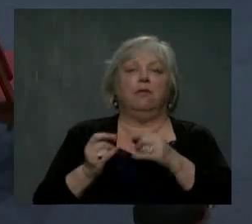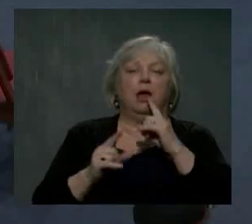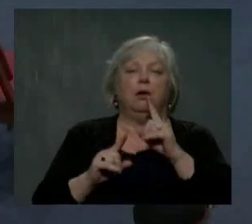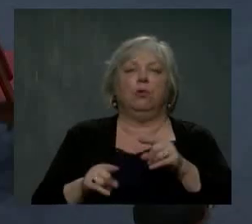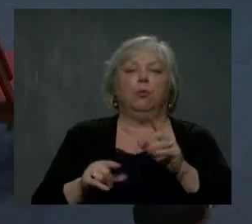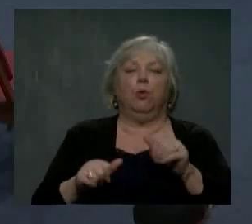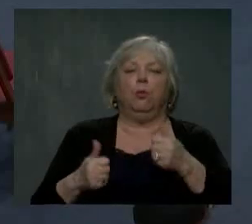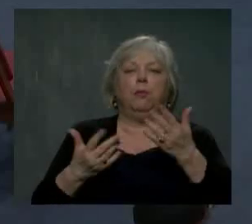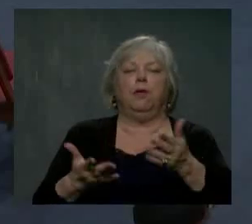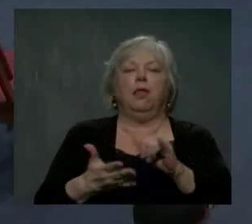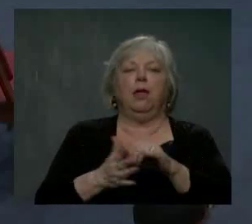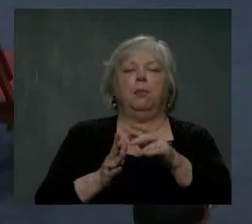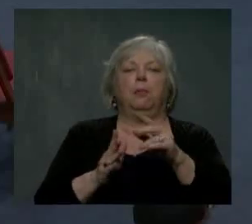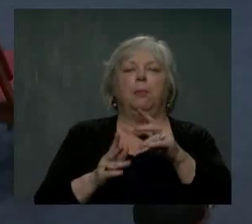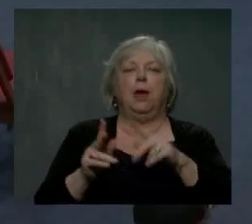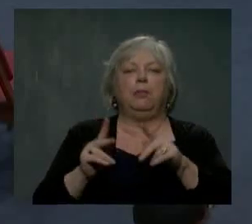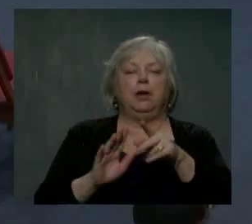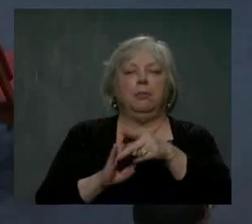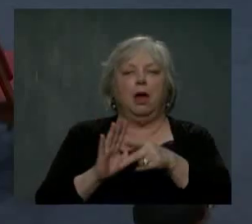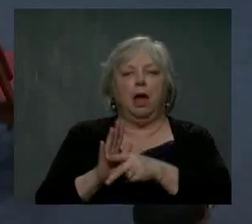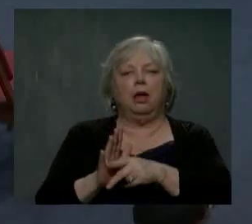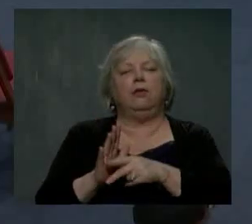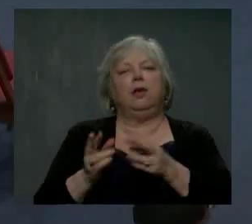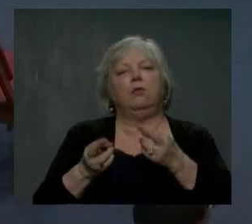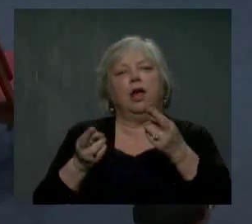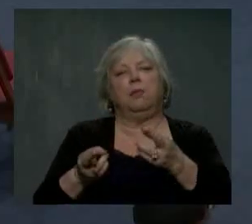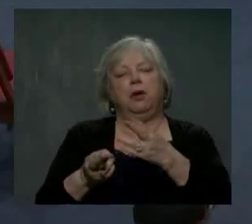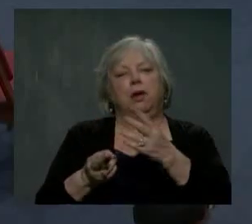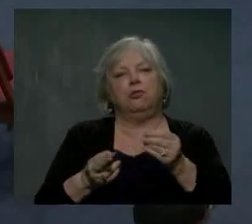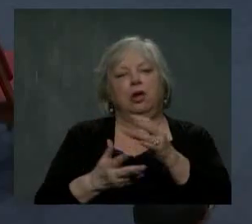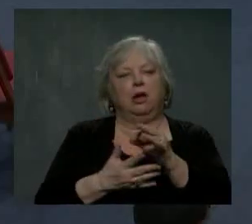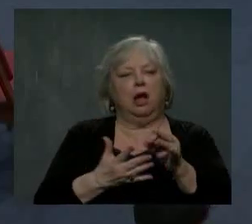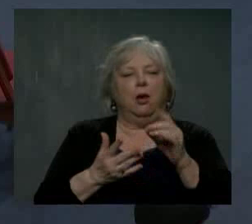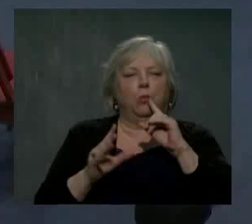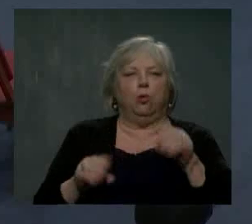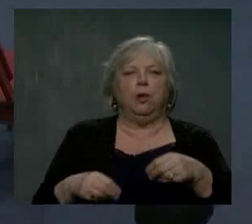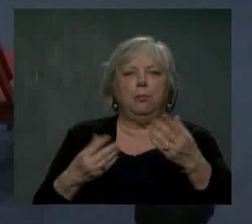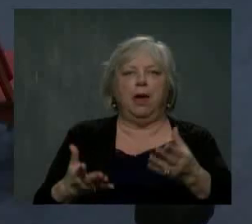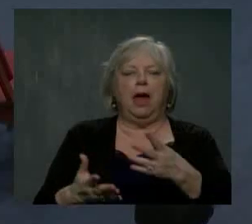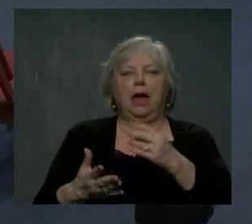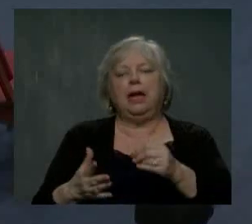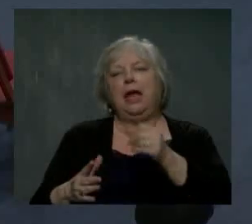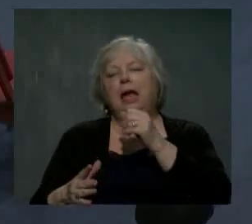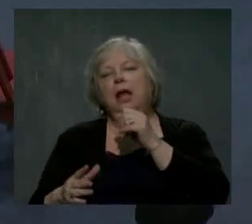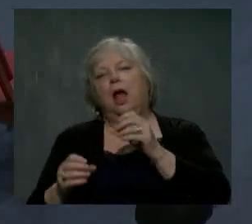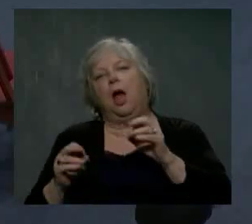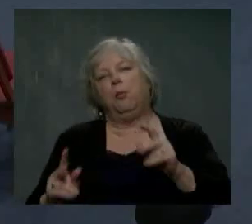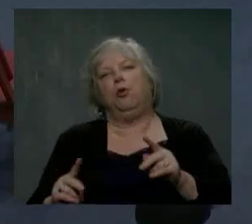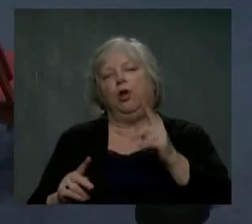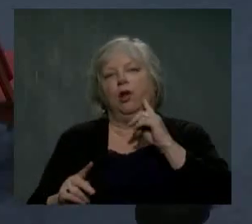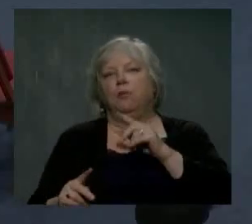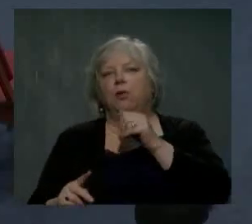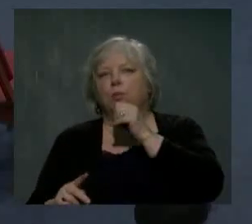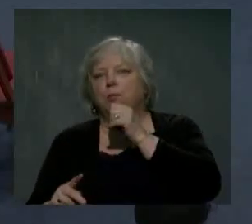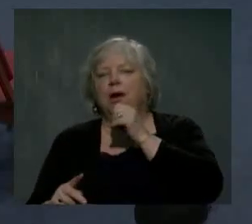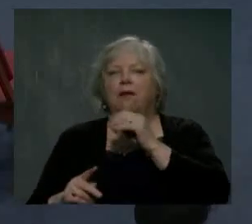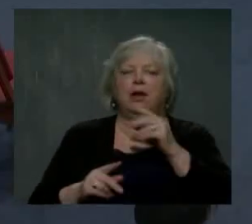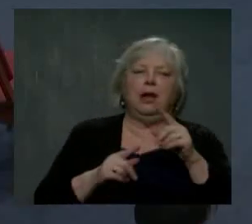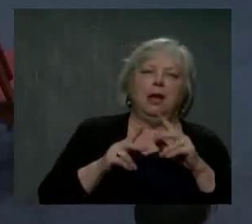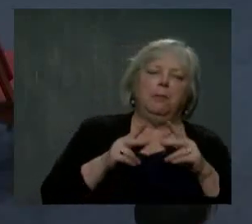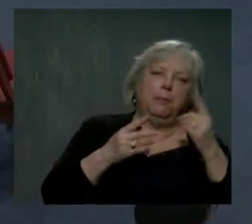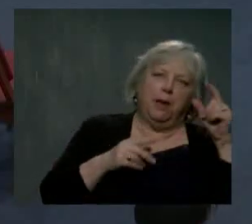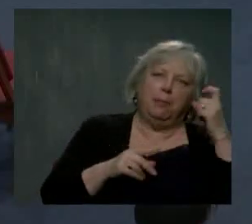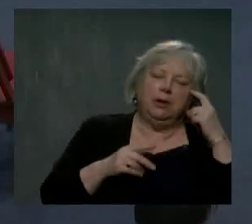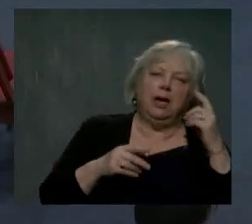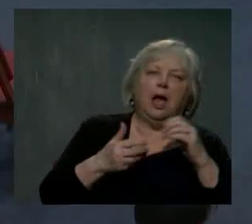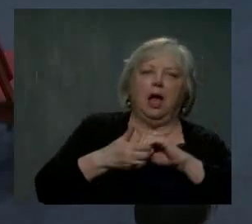which public policy options and recommendations will be made and potential public and private development opportunities will be suggested. All